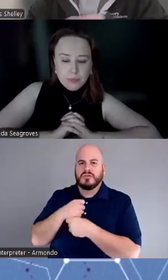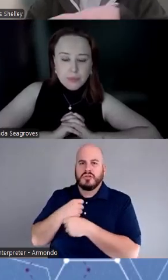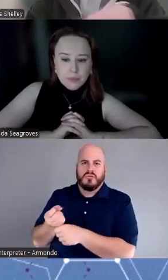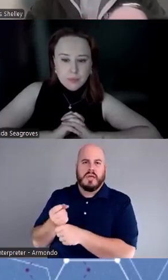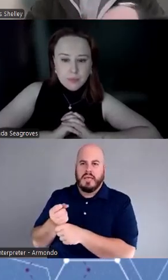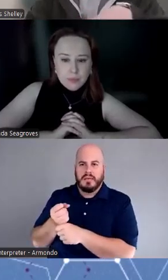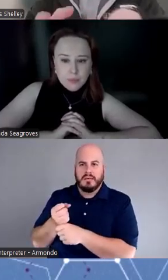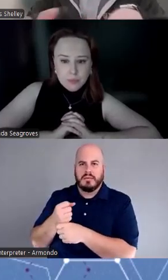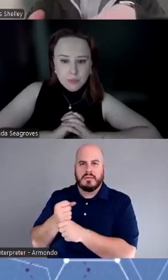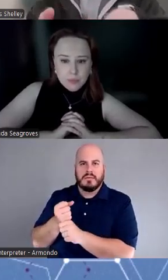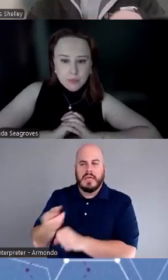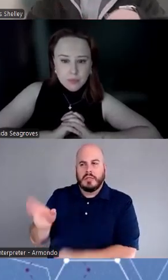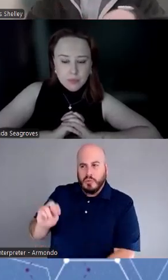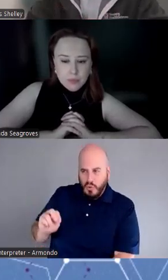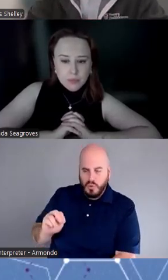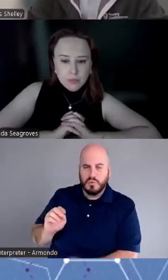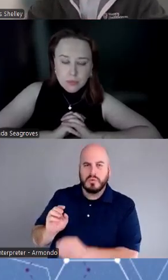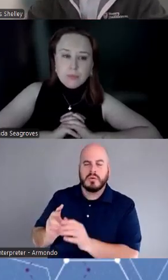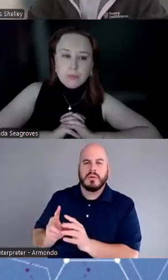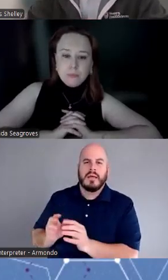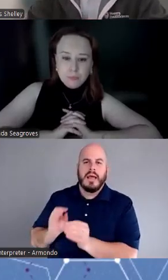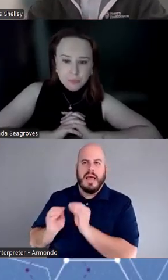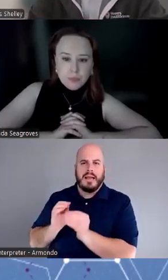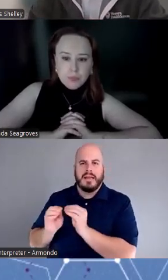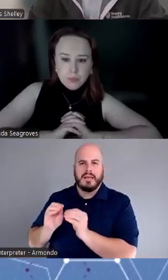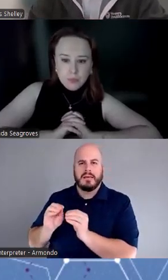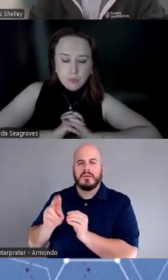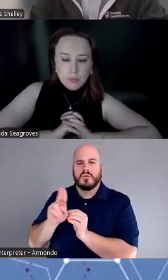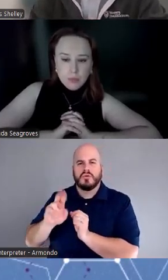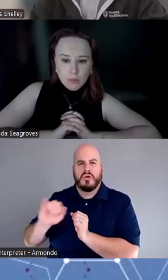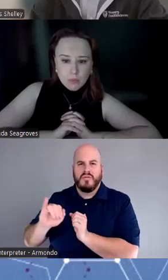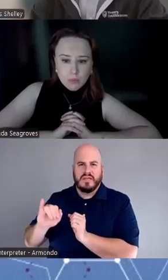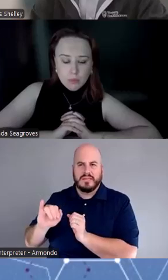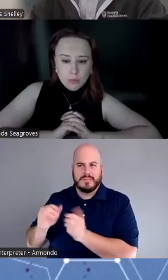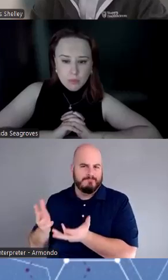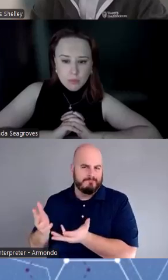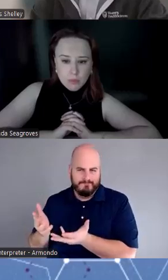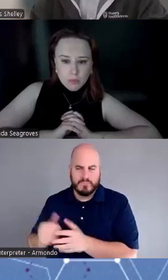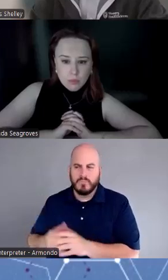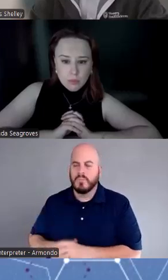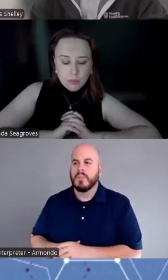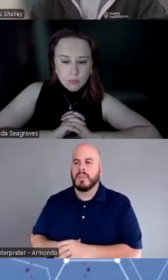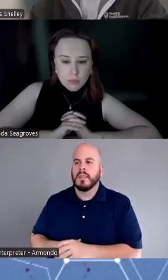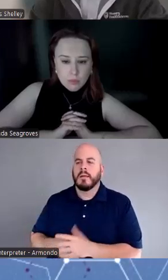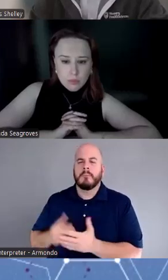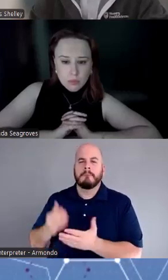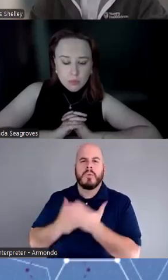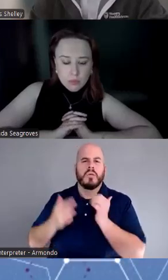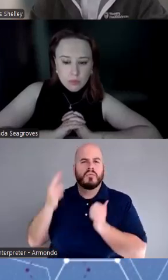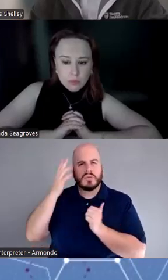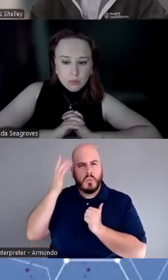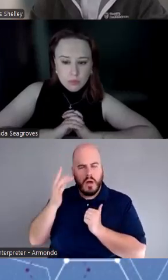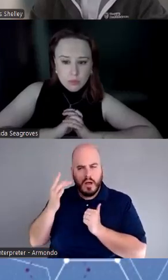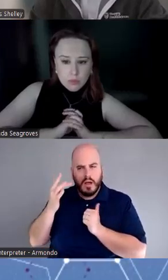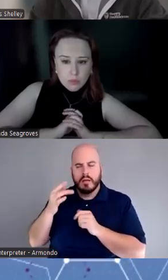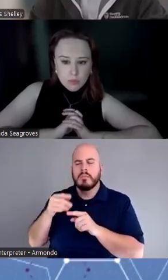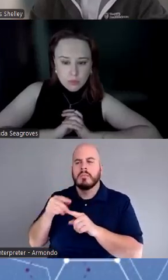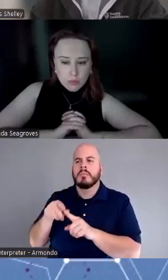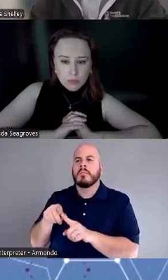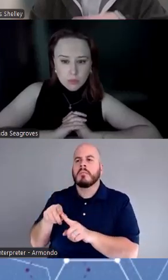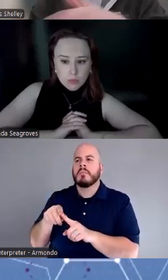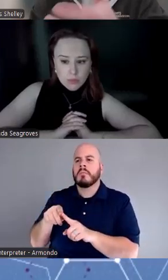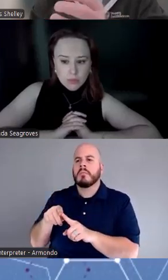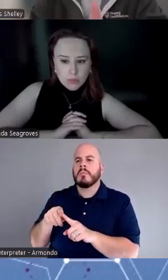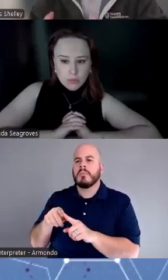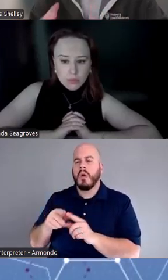own editing interface. And part of the reason was,